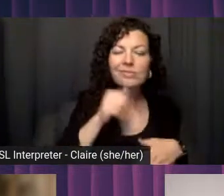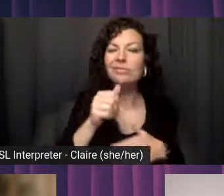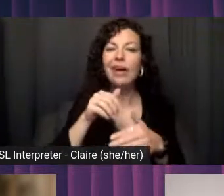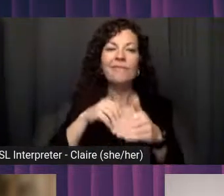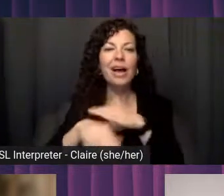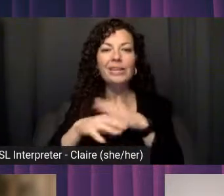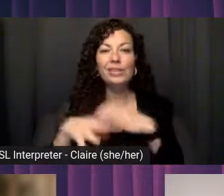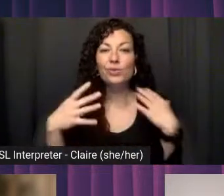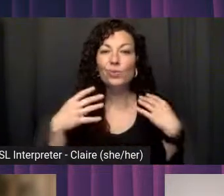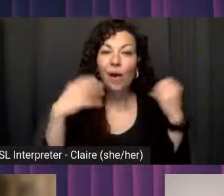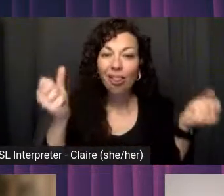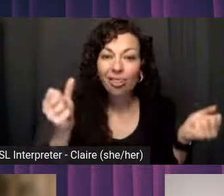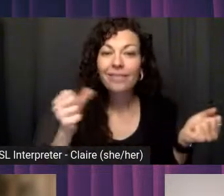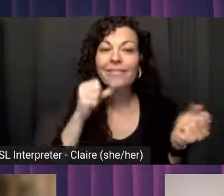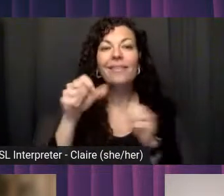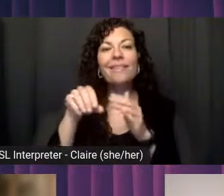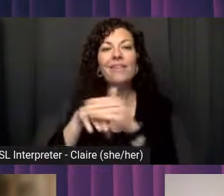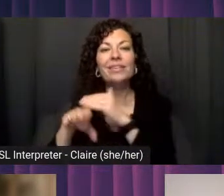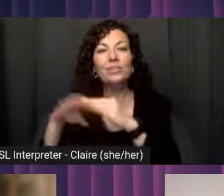and education.